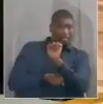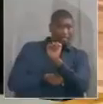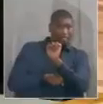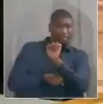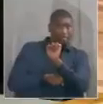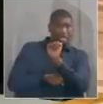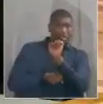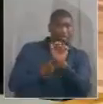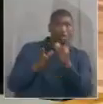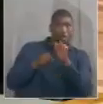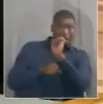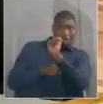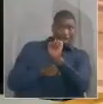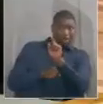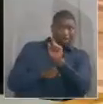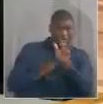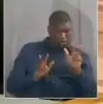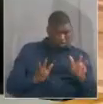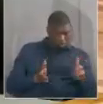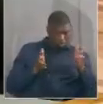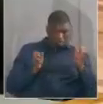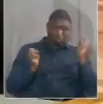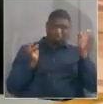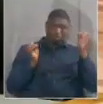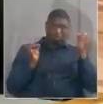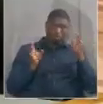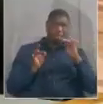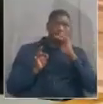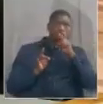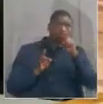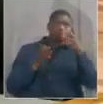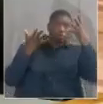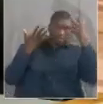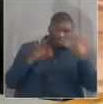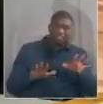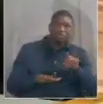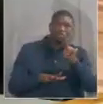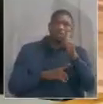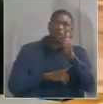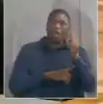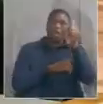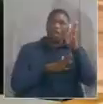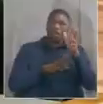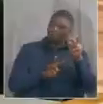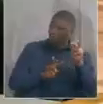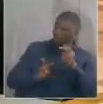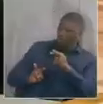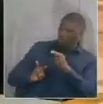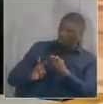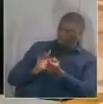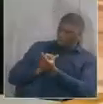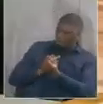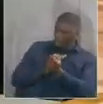the Moerane Commission, resonated with what you were observing in your leadership role as the PKTT?